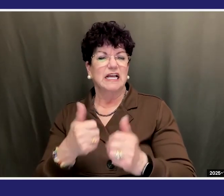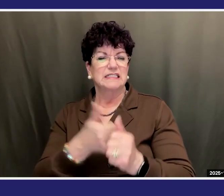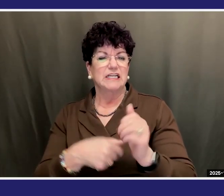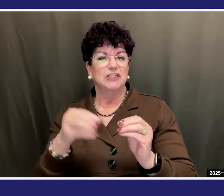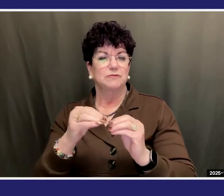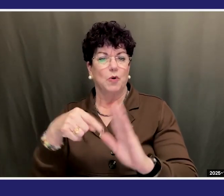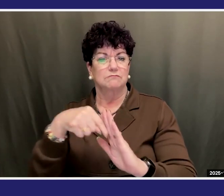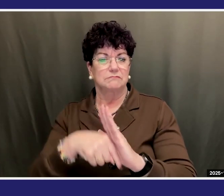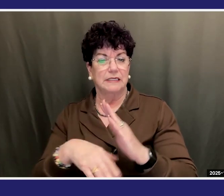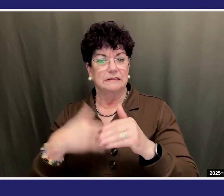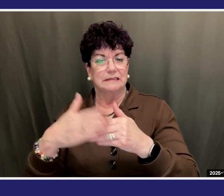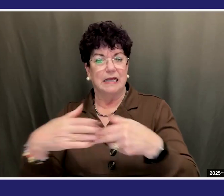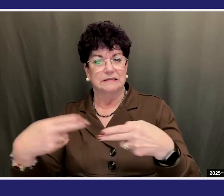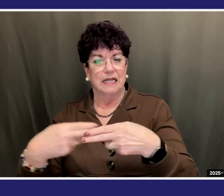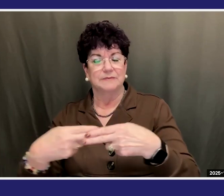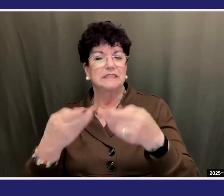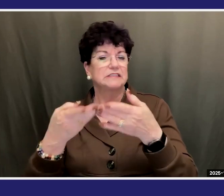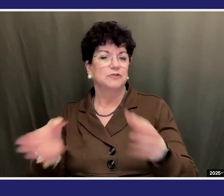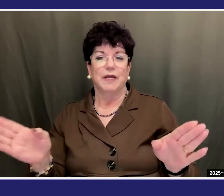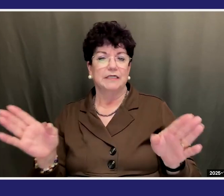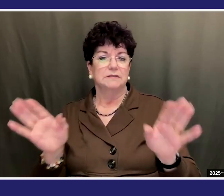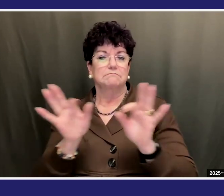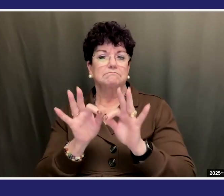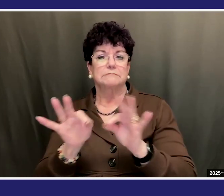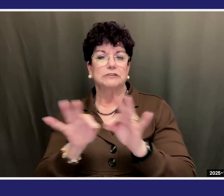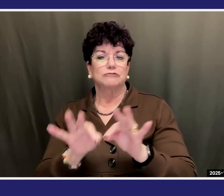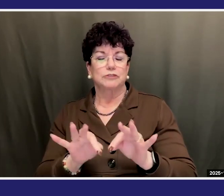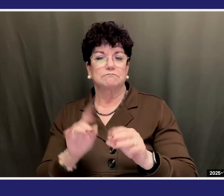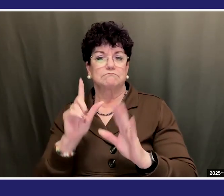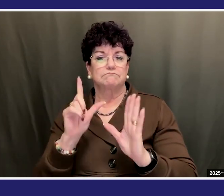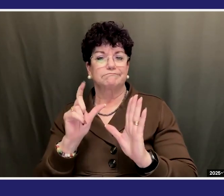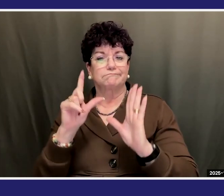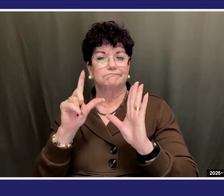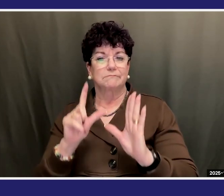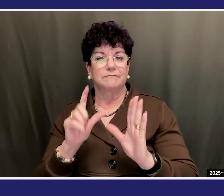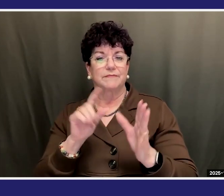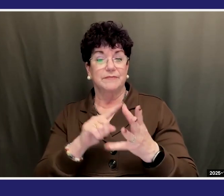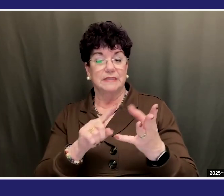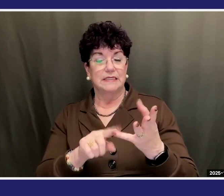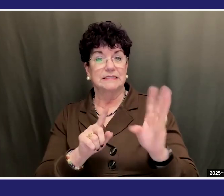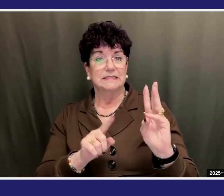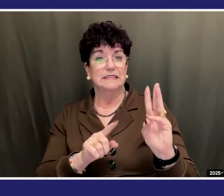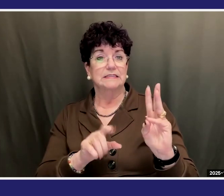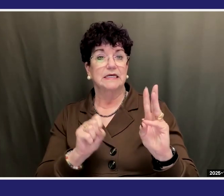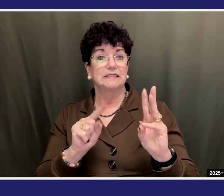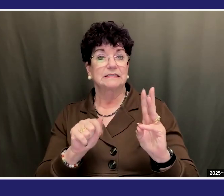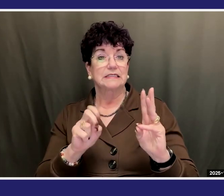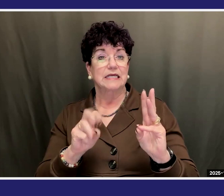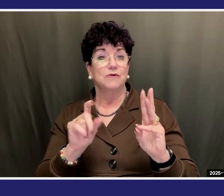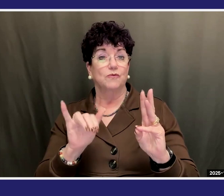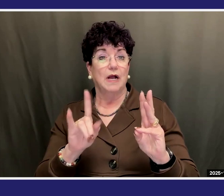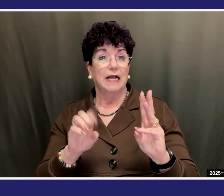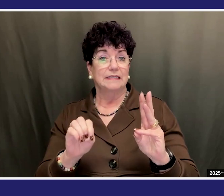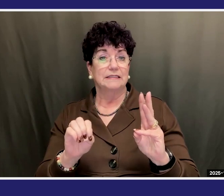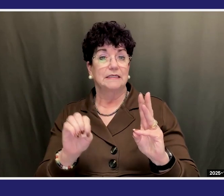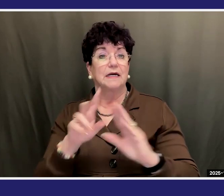in subsequent slides, but just as a quick overview and snapshot, the 6 components are the statewide policy initiatives, essentially